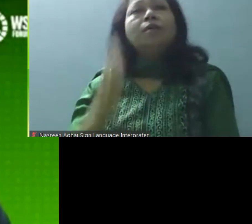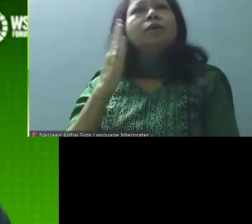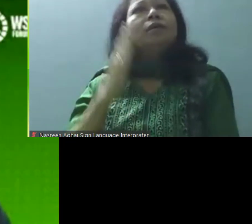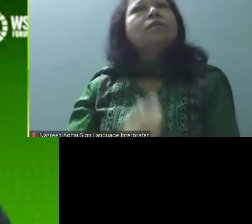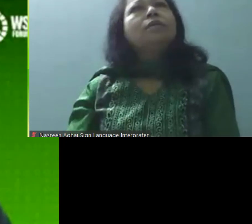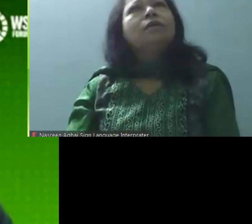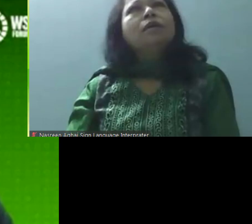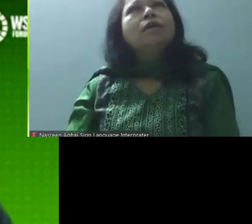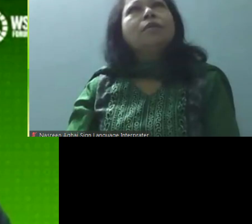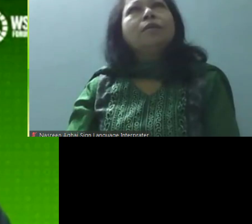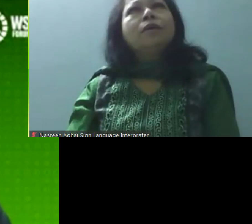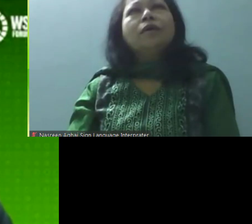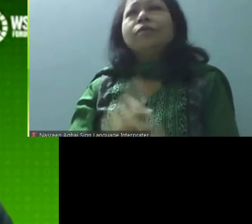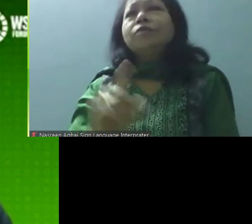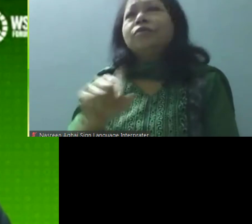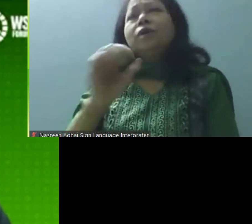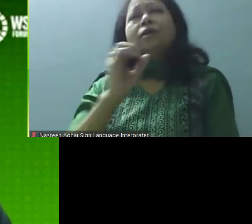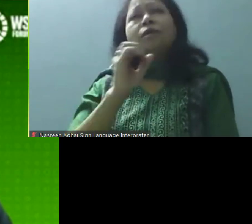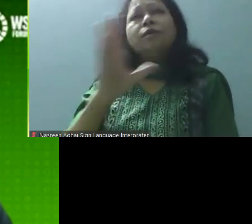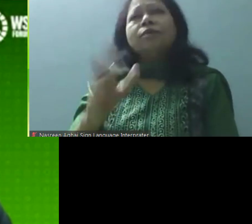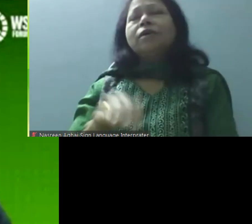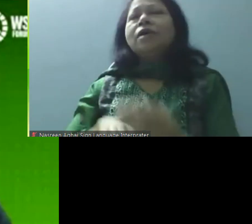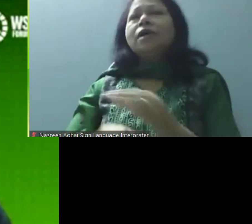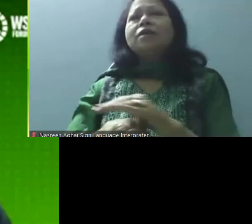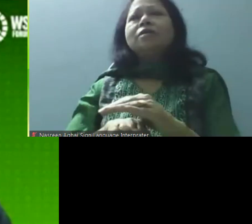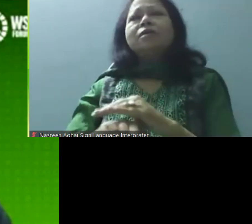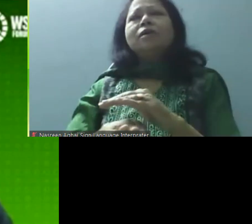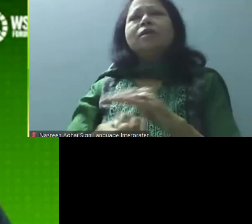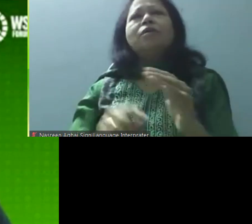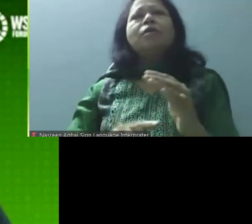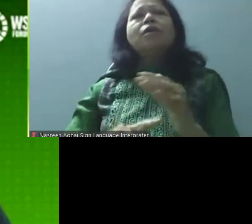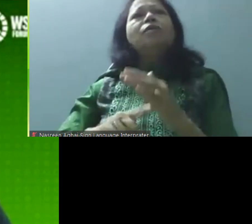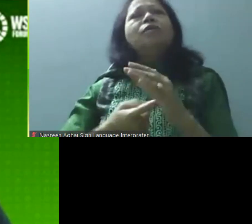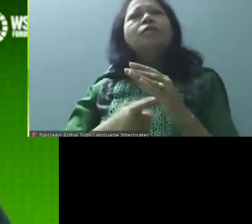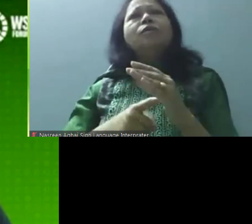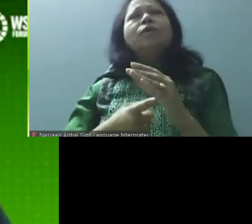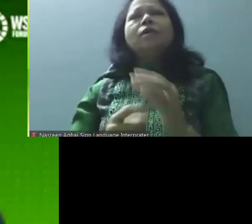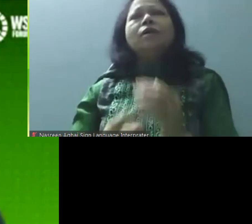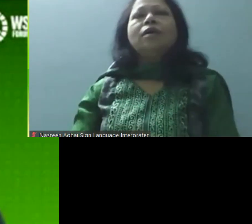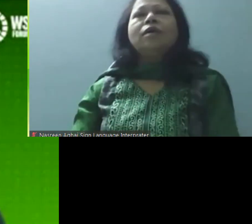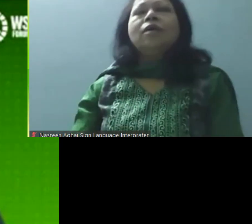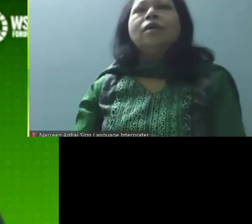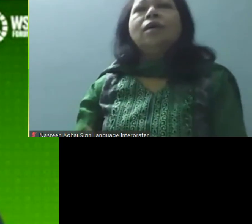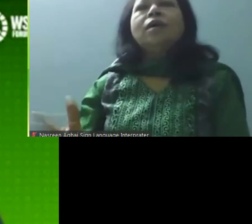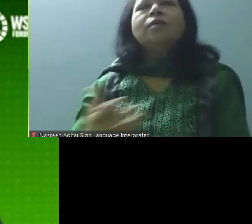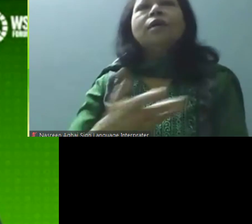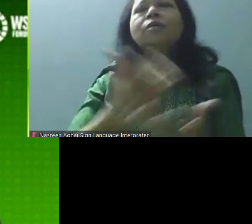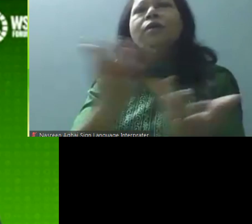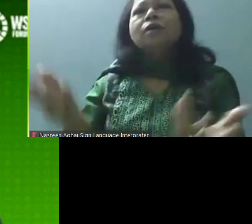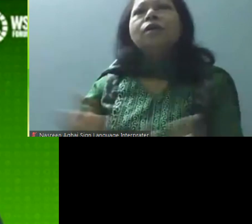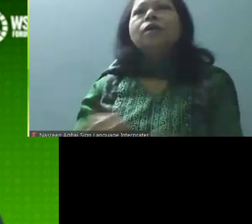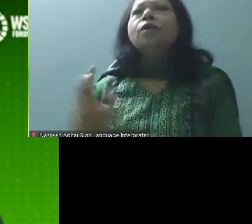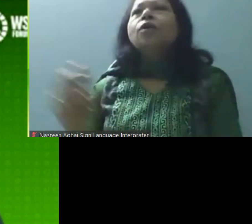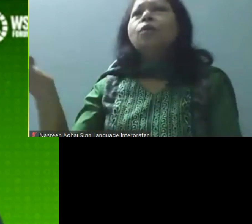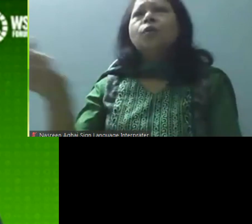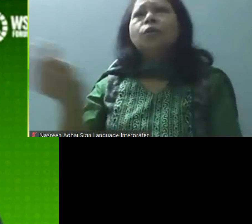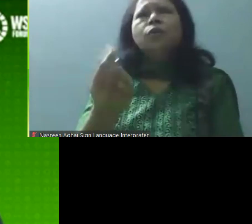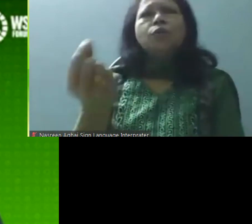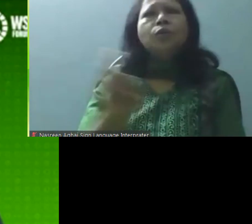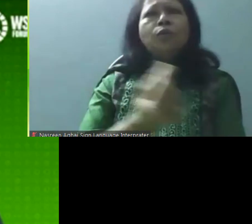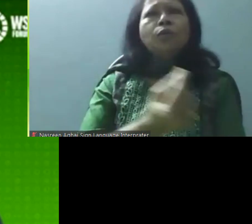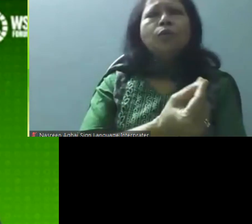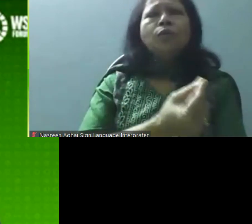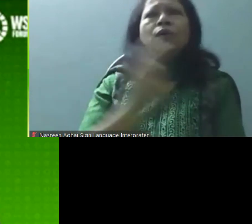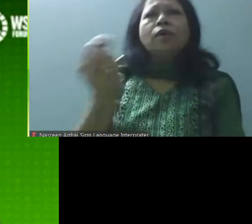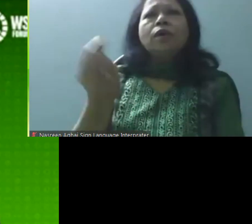by the fact that accessibility tools for everyone available in Urdu, and I